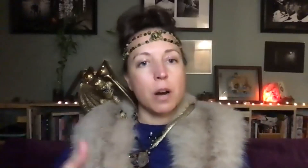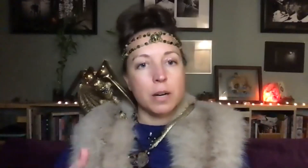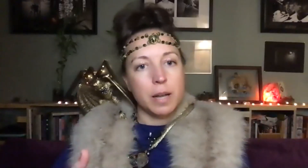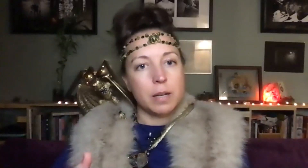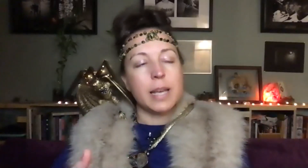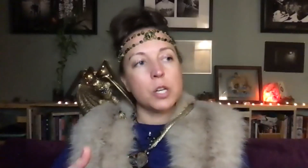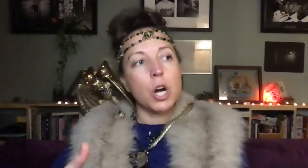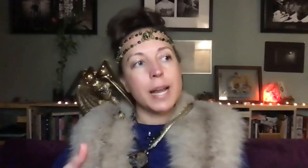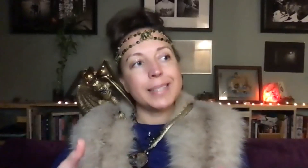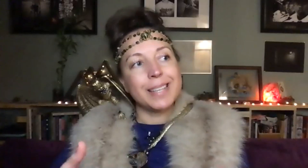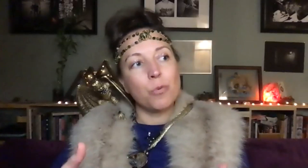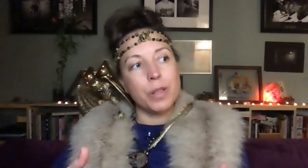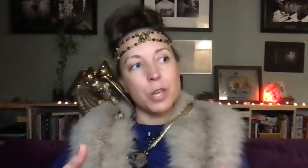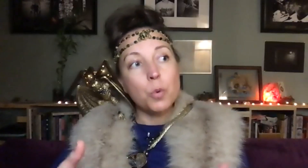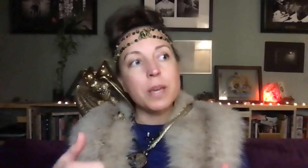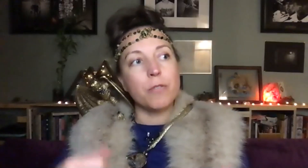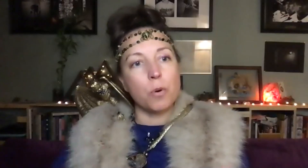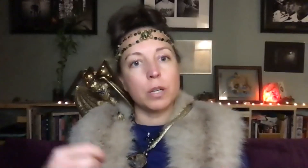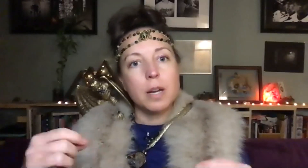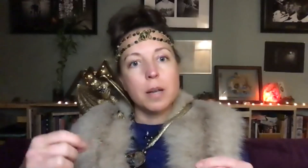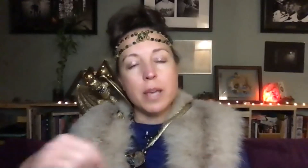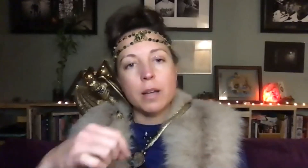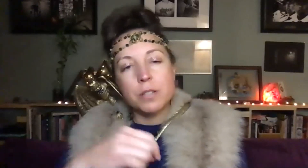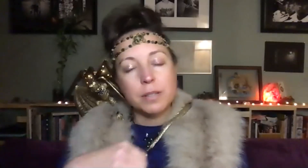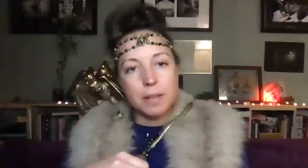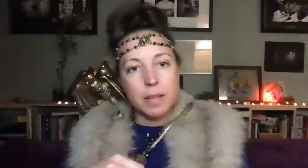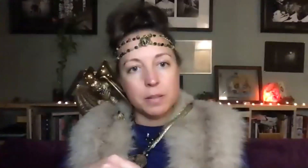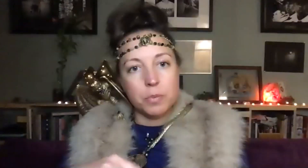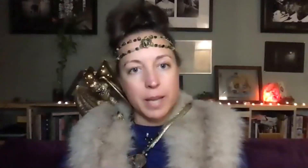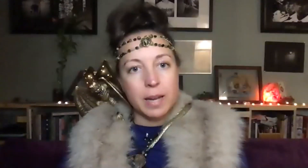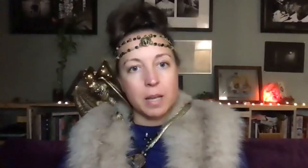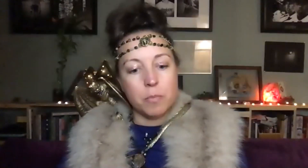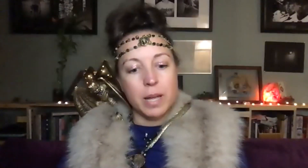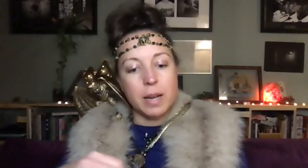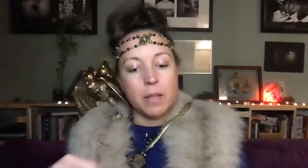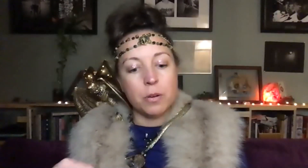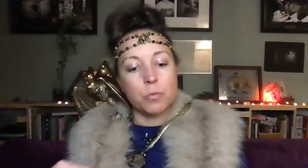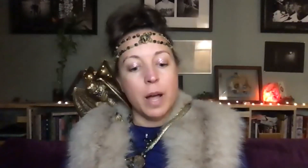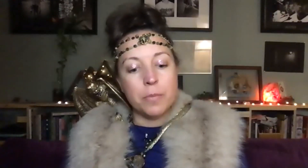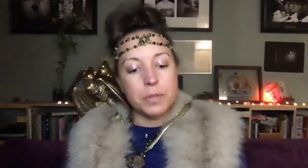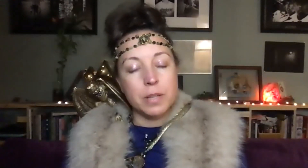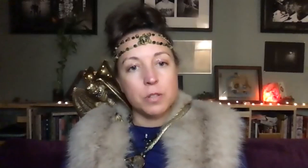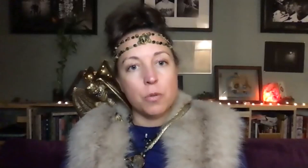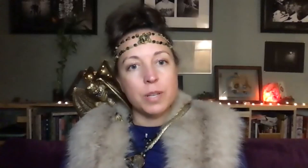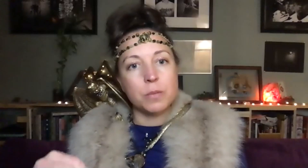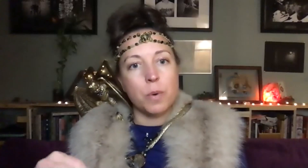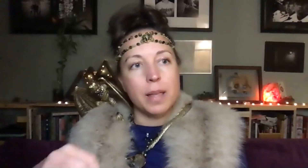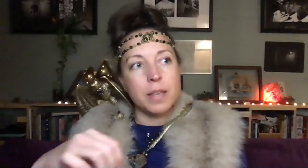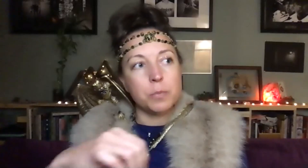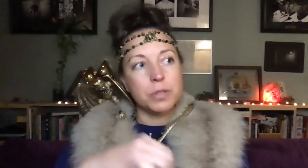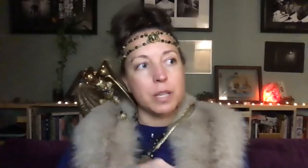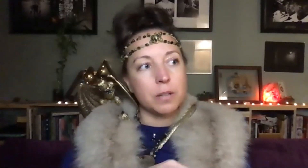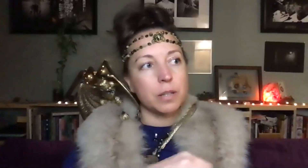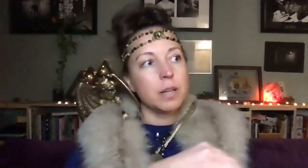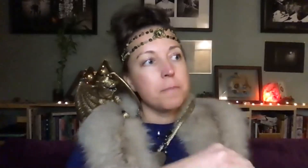has incarnated with you before, beyond just this planet, but in other realms. And so the reason why